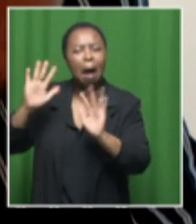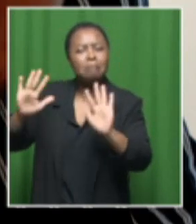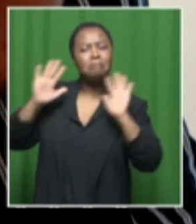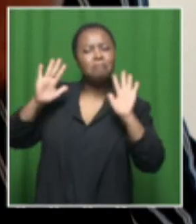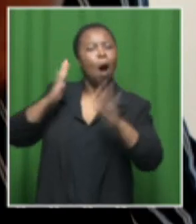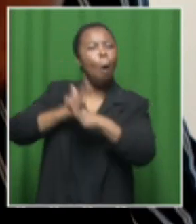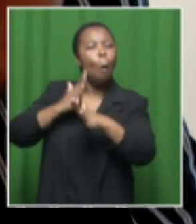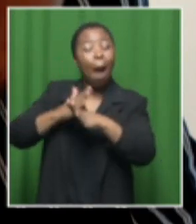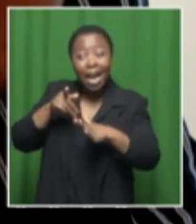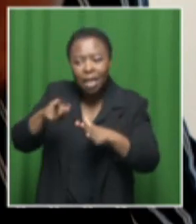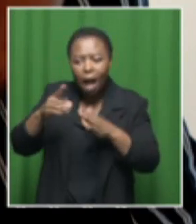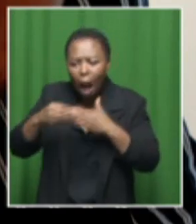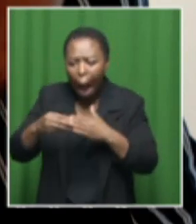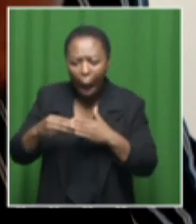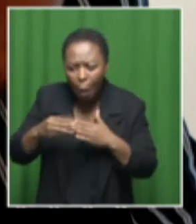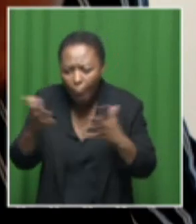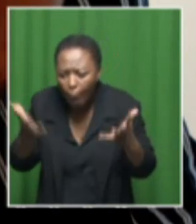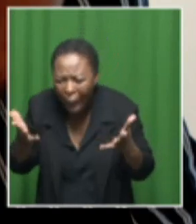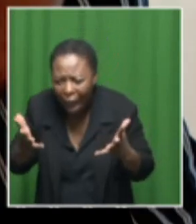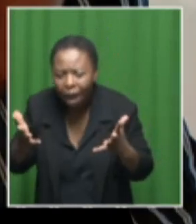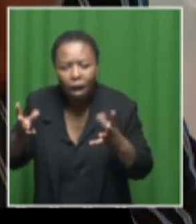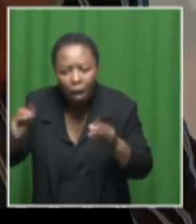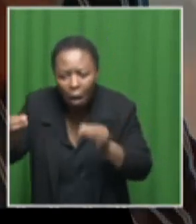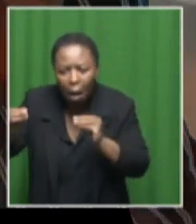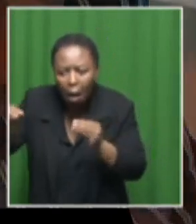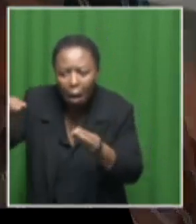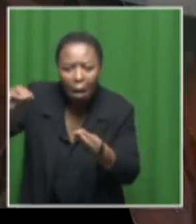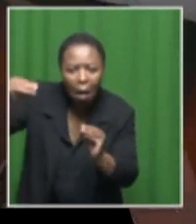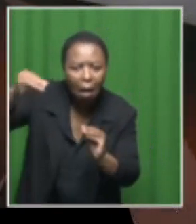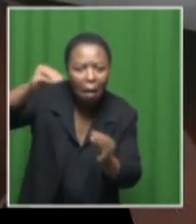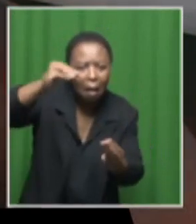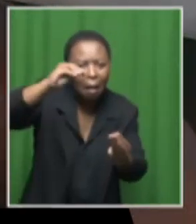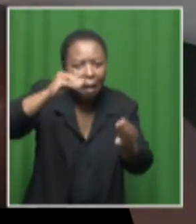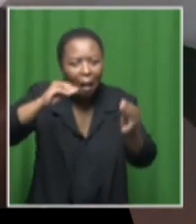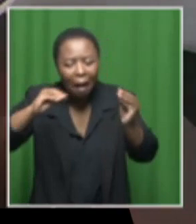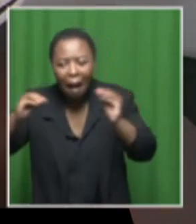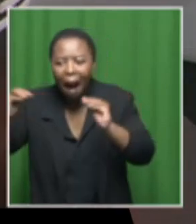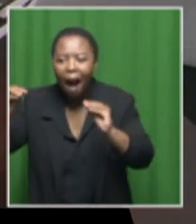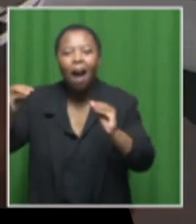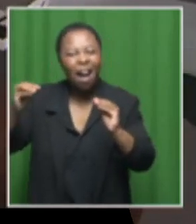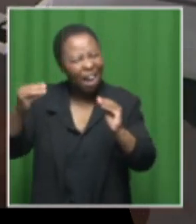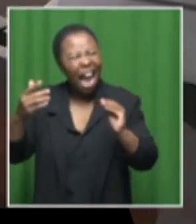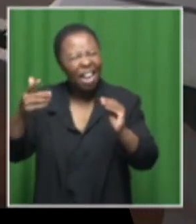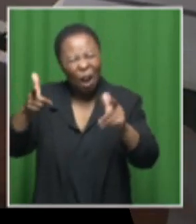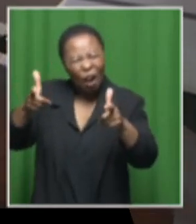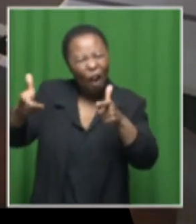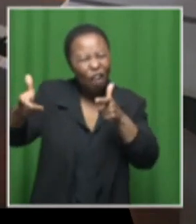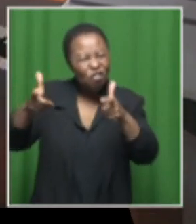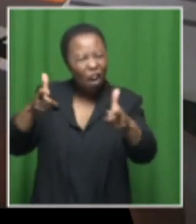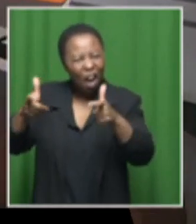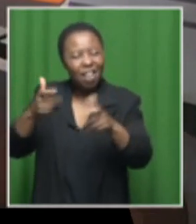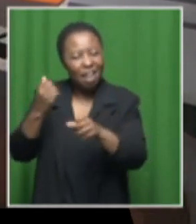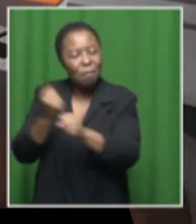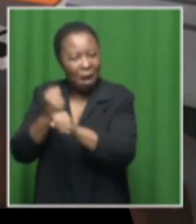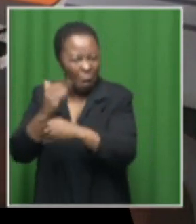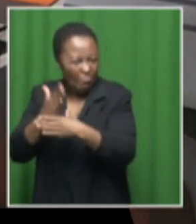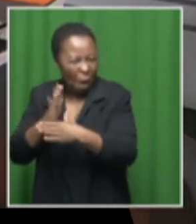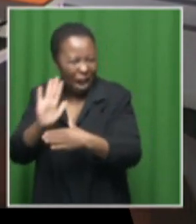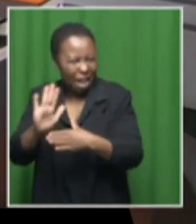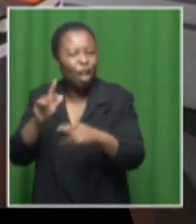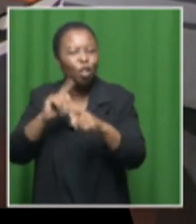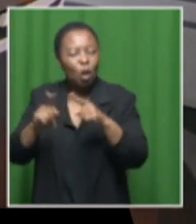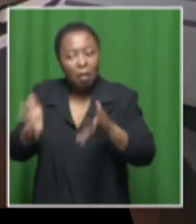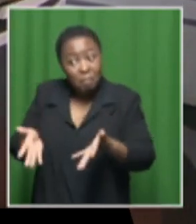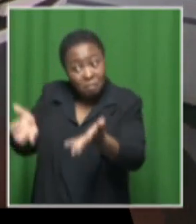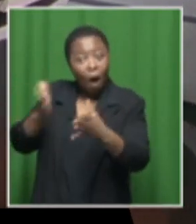to also guide me, where does it want to be, or it's a battle of control between making of the work. So it's to allow